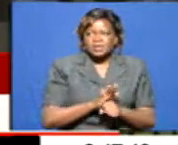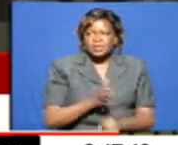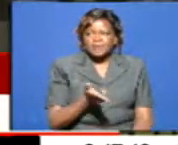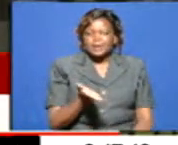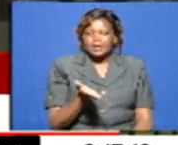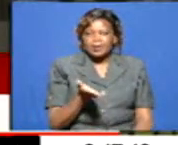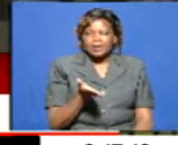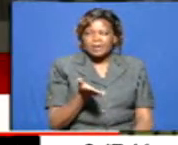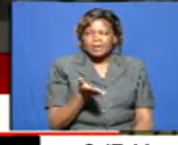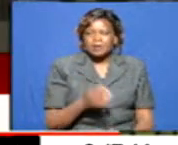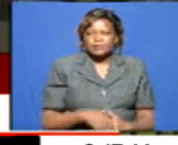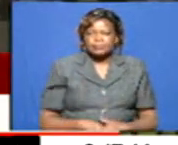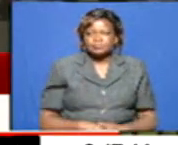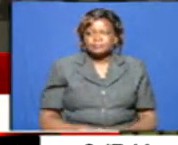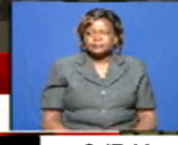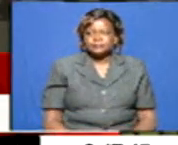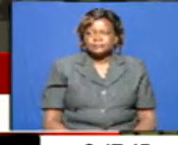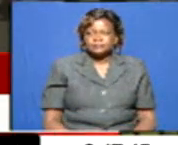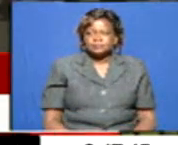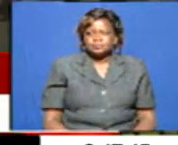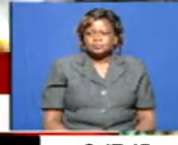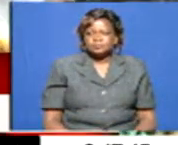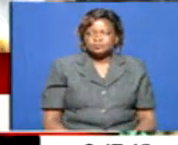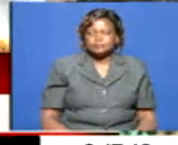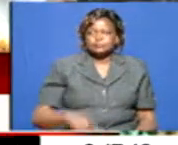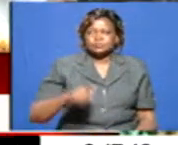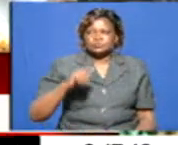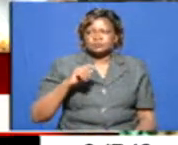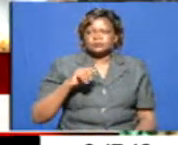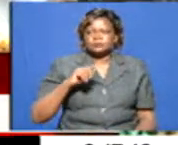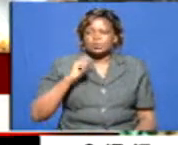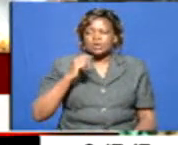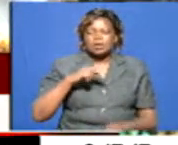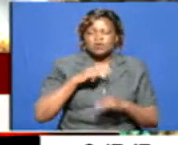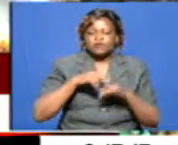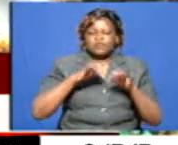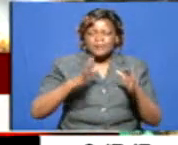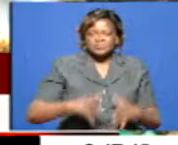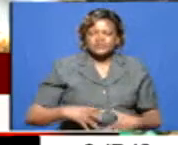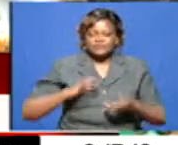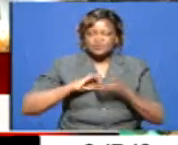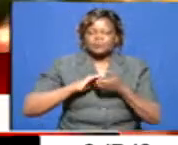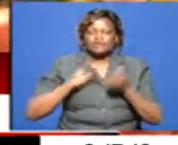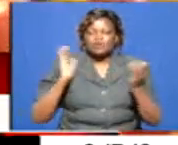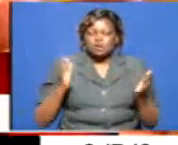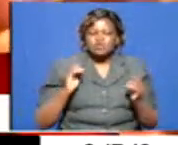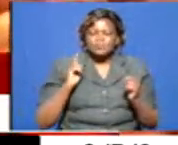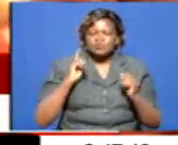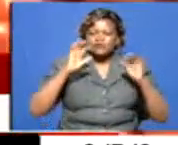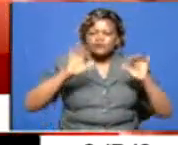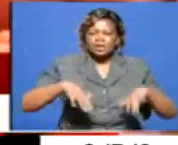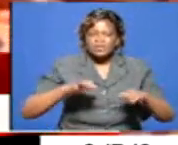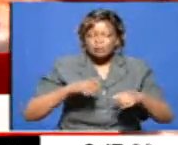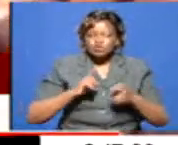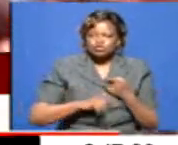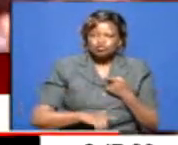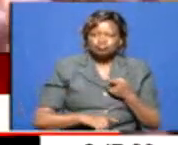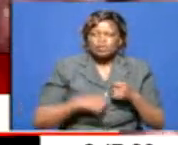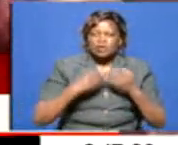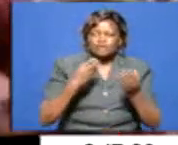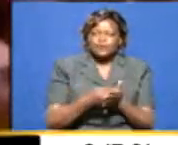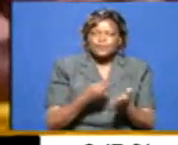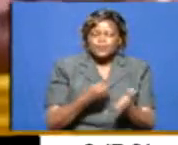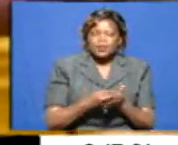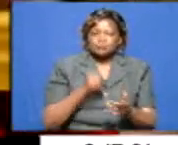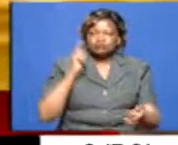County. Elsewhere, Kenya National Farmers Federation has urged the Ministry of Agriculture to release funds meant to